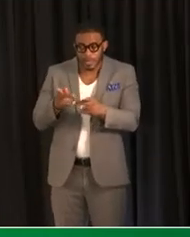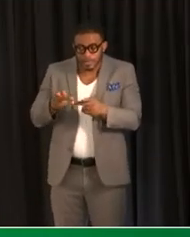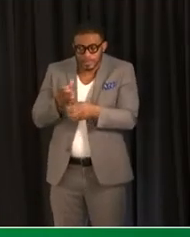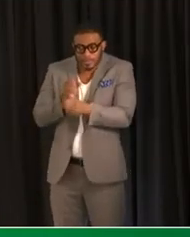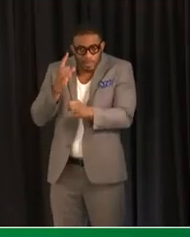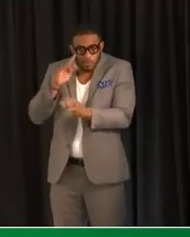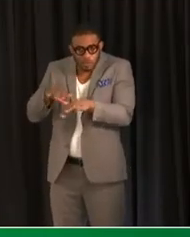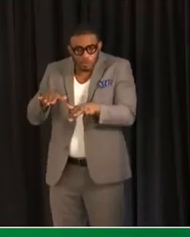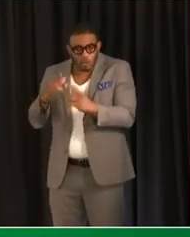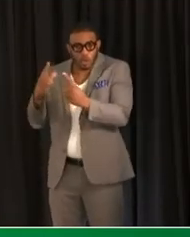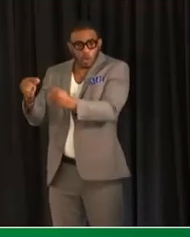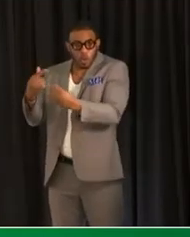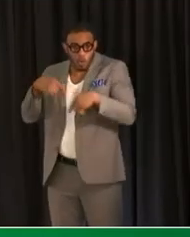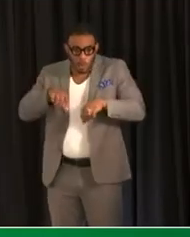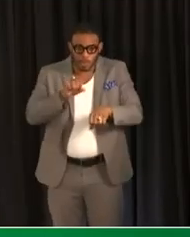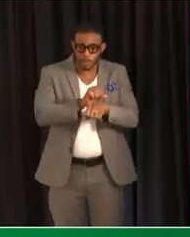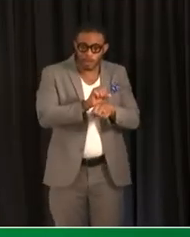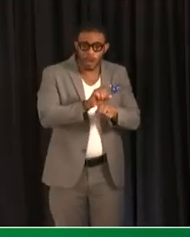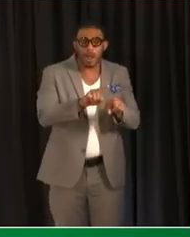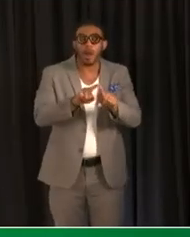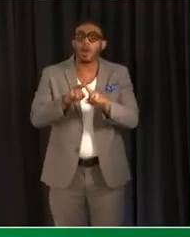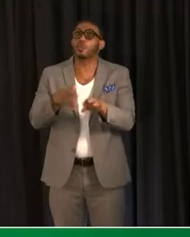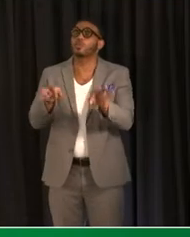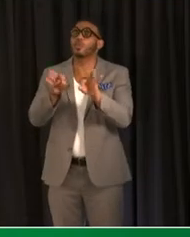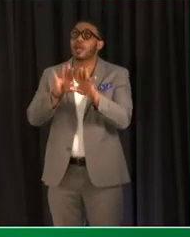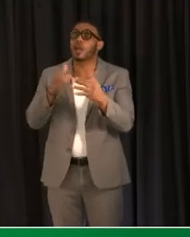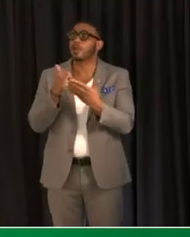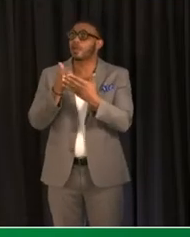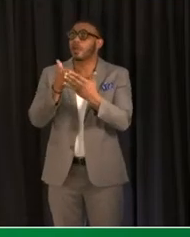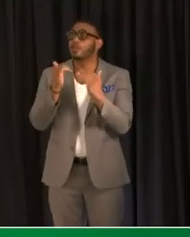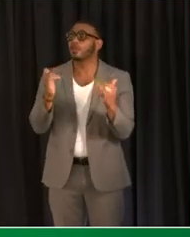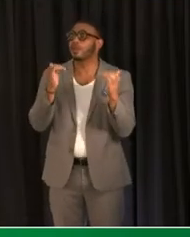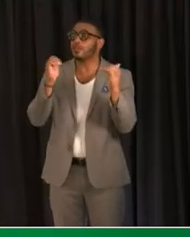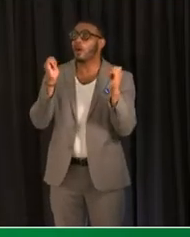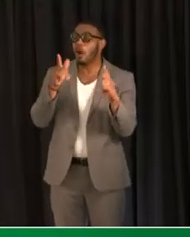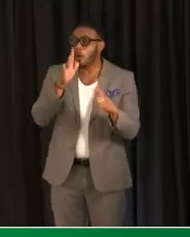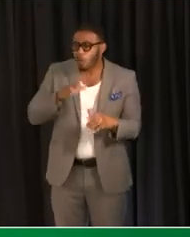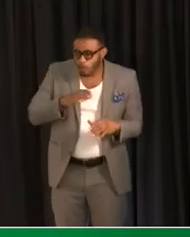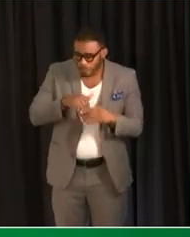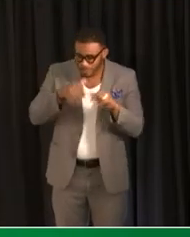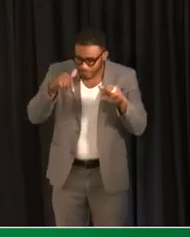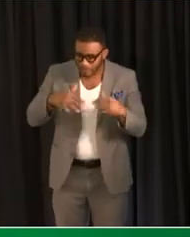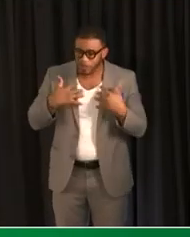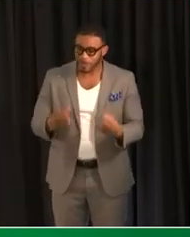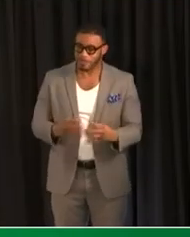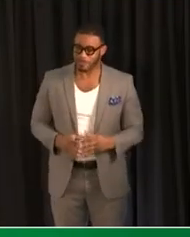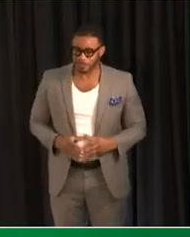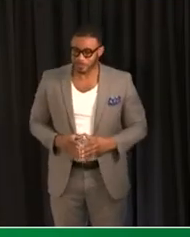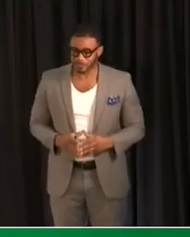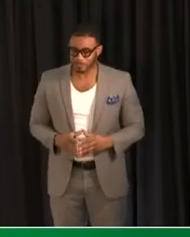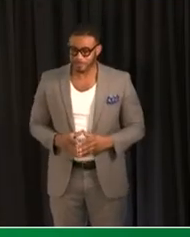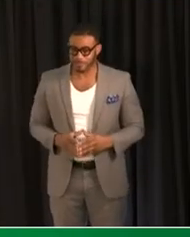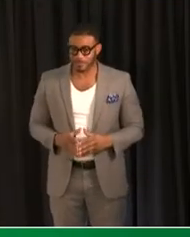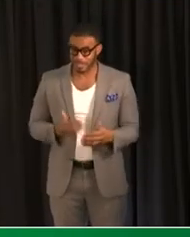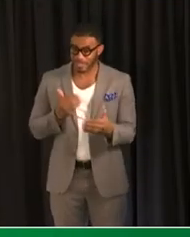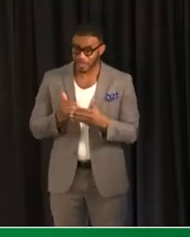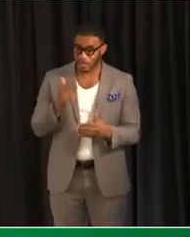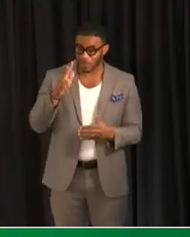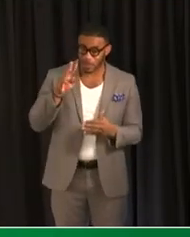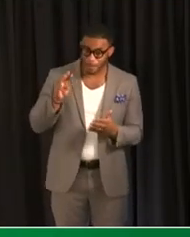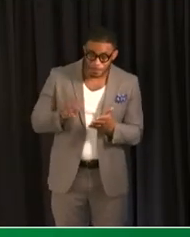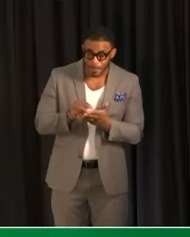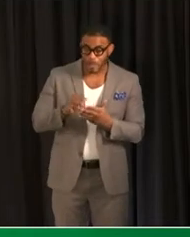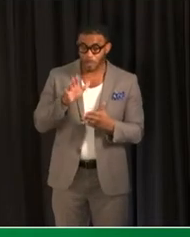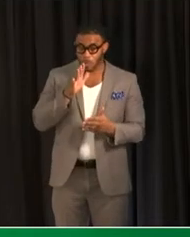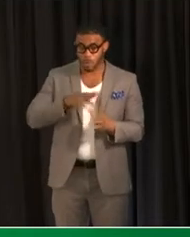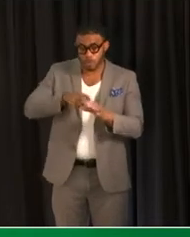children to be able to go. But it also is critical to how we help uplift women in this recovery. Nearly